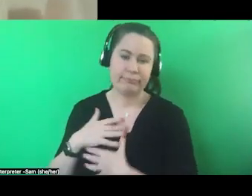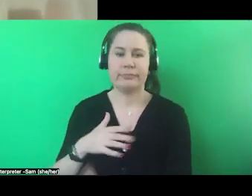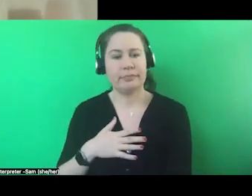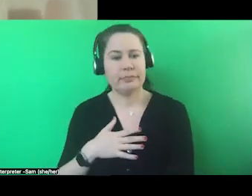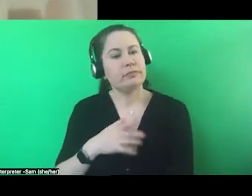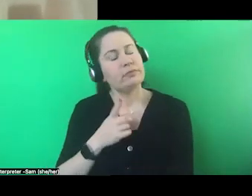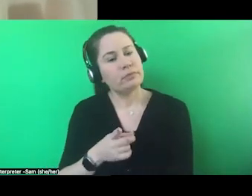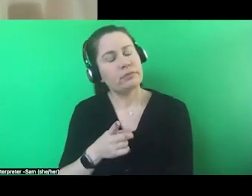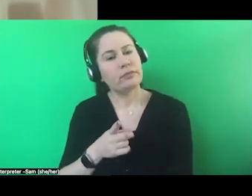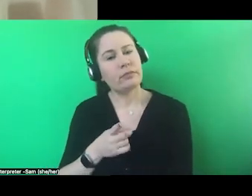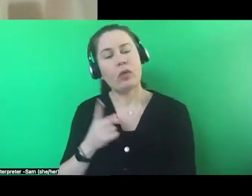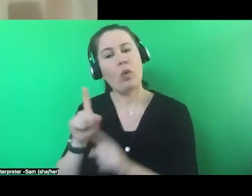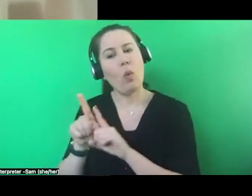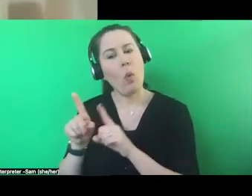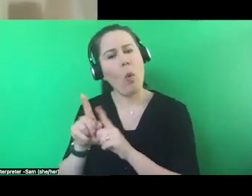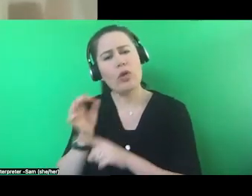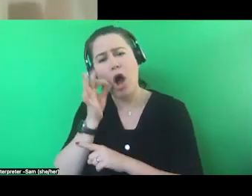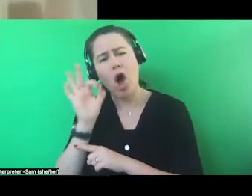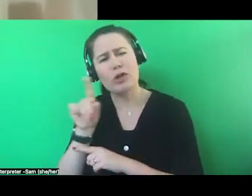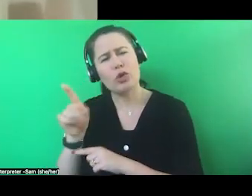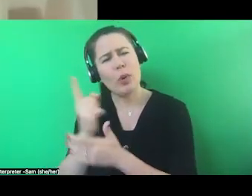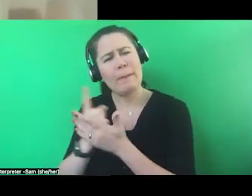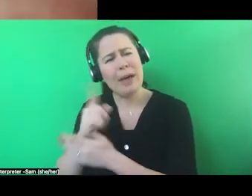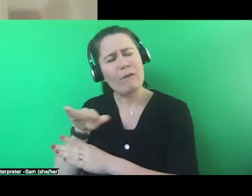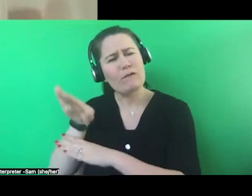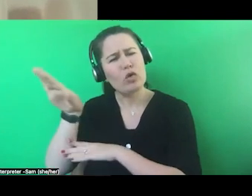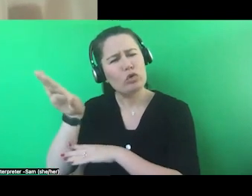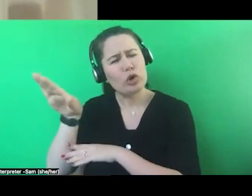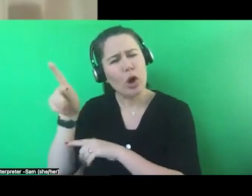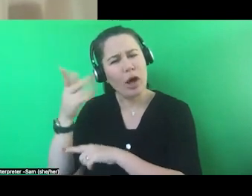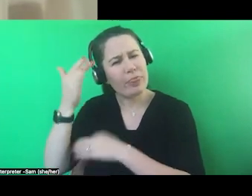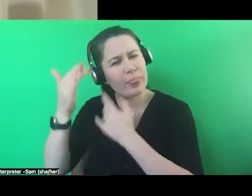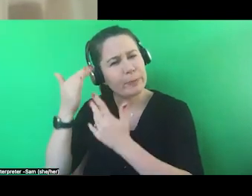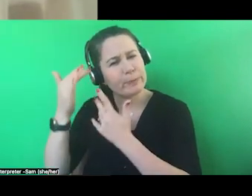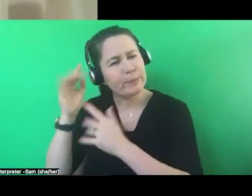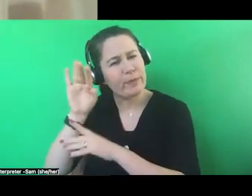futuro. ask you something about the future. So, thinking about the future,